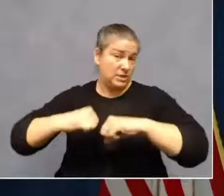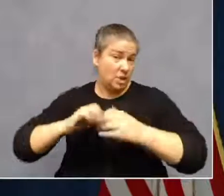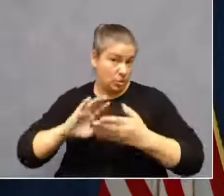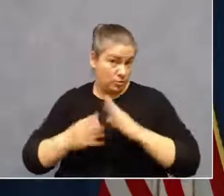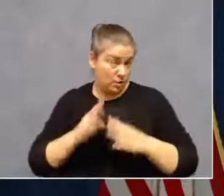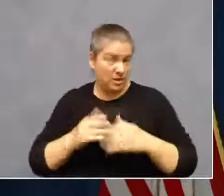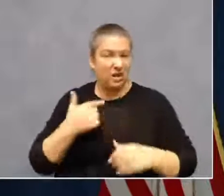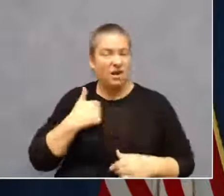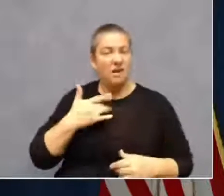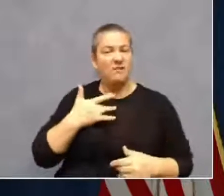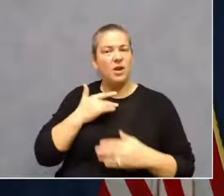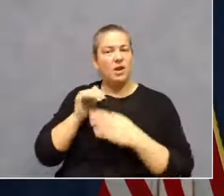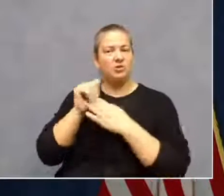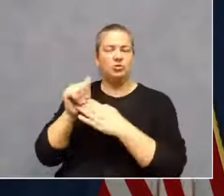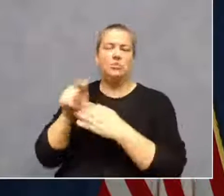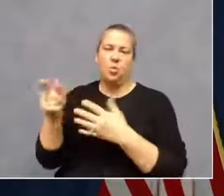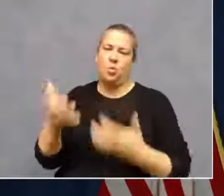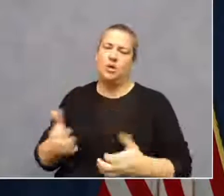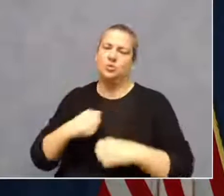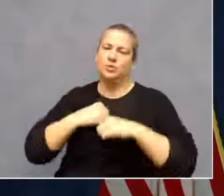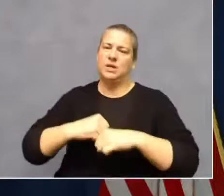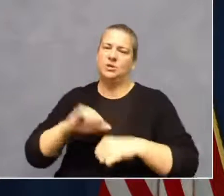leadership does as well.